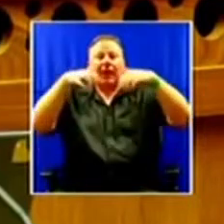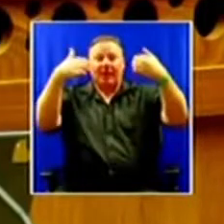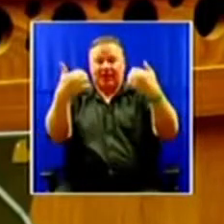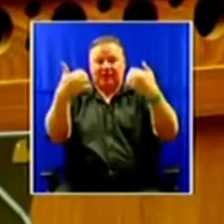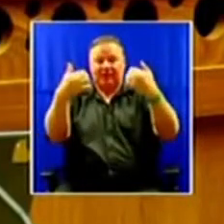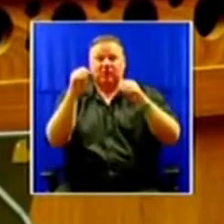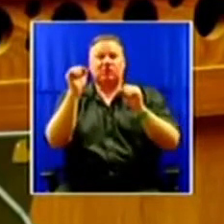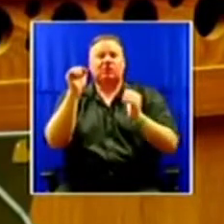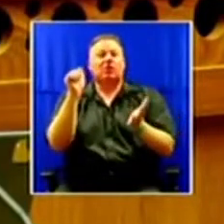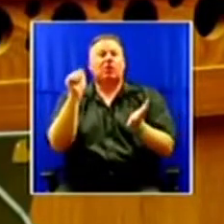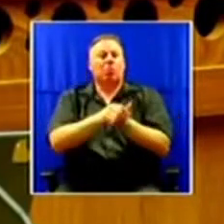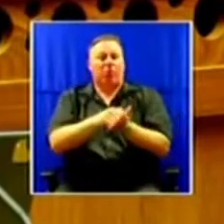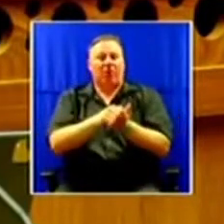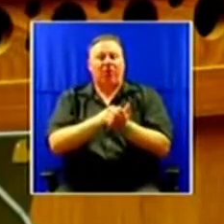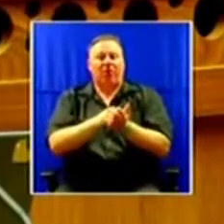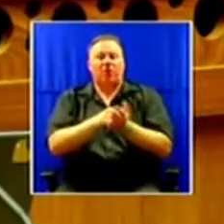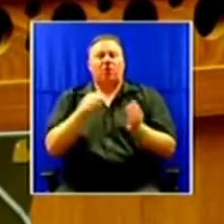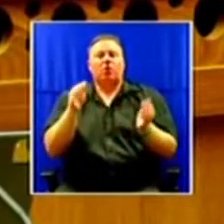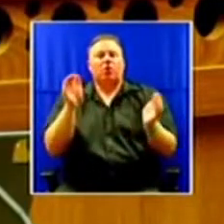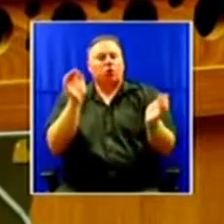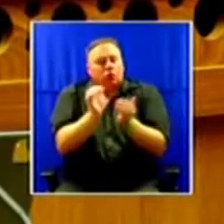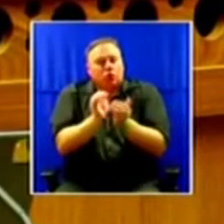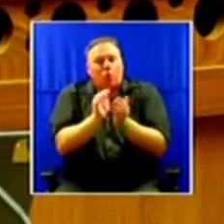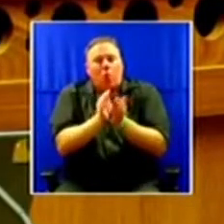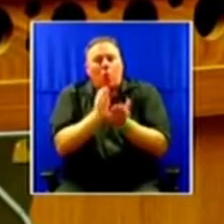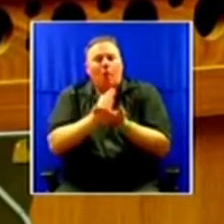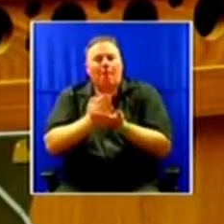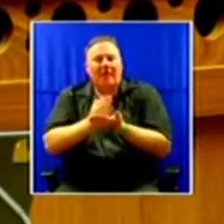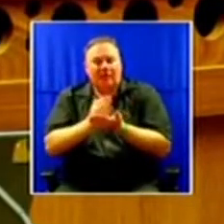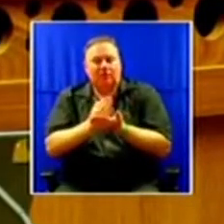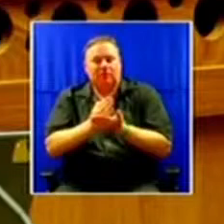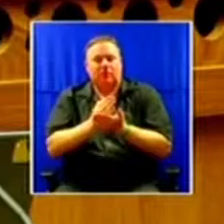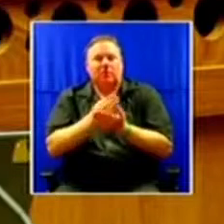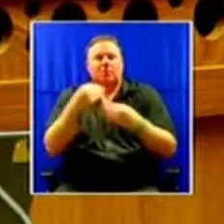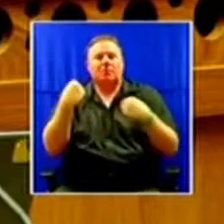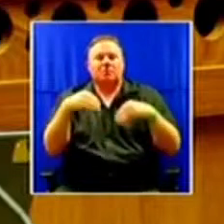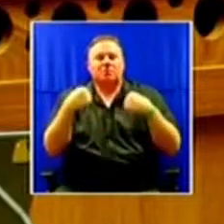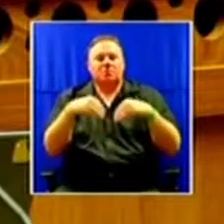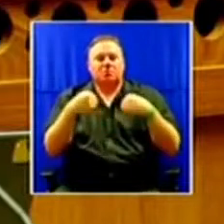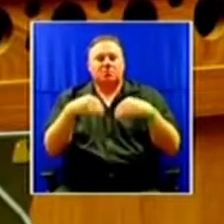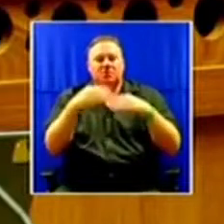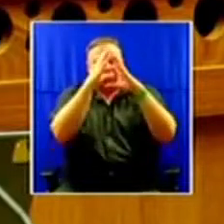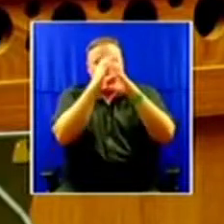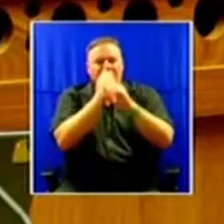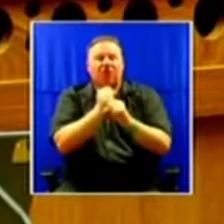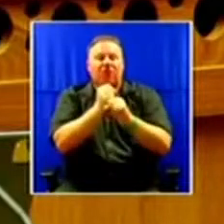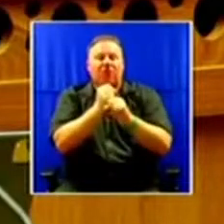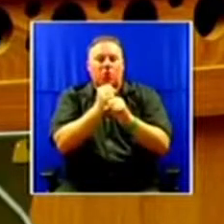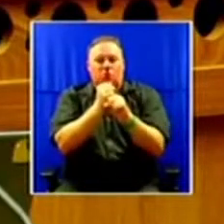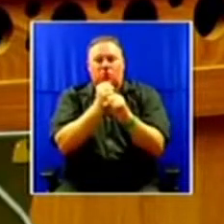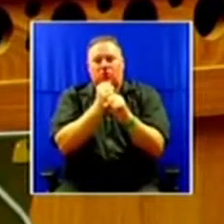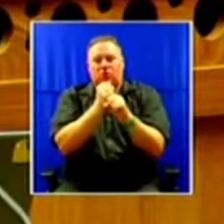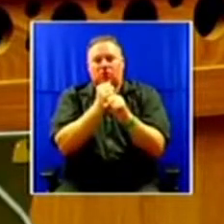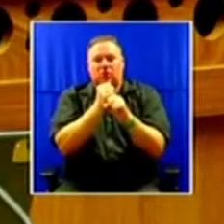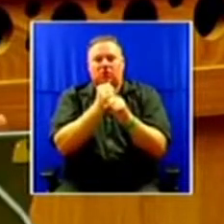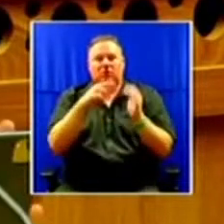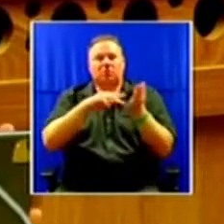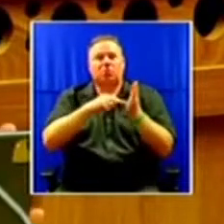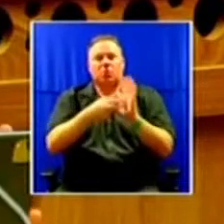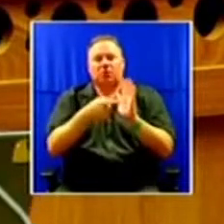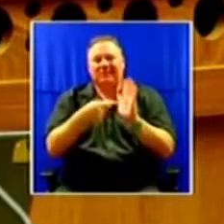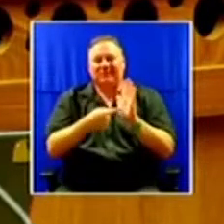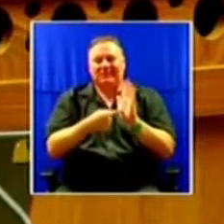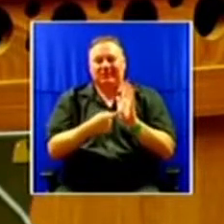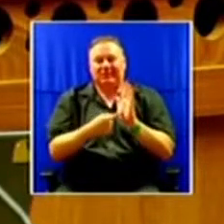the Small Medium Enterprise Focused Localization Policy Framework, which identified 1,000